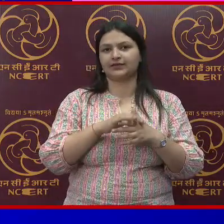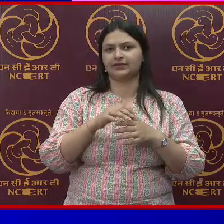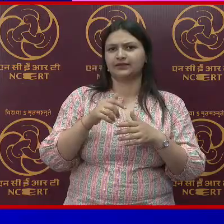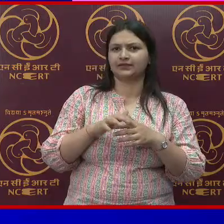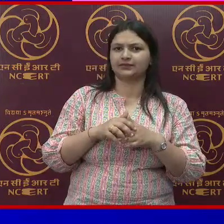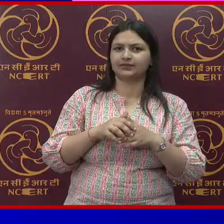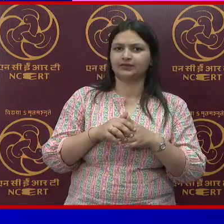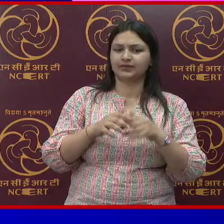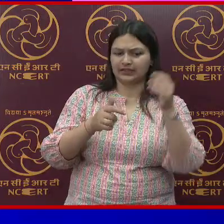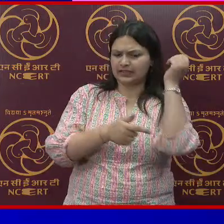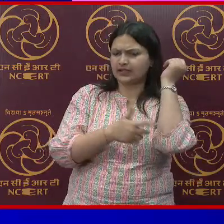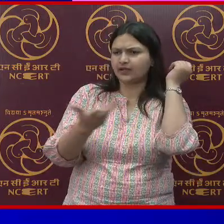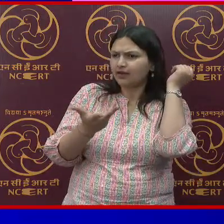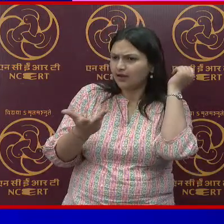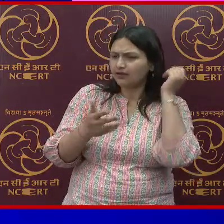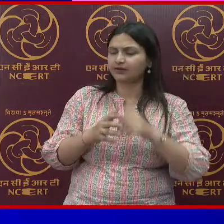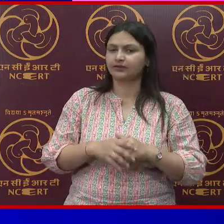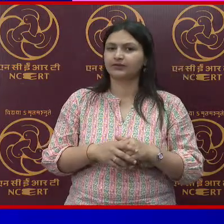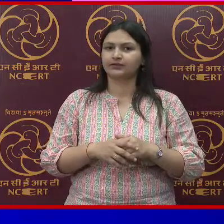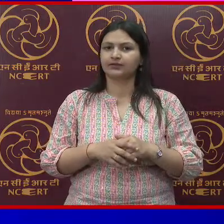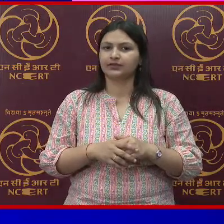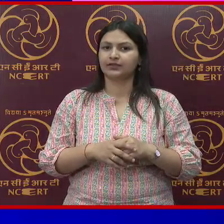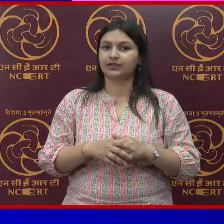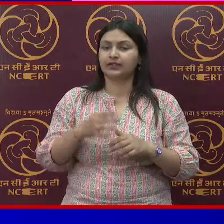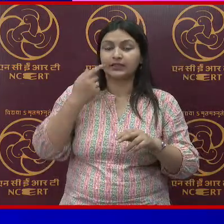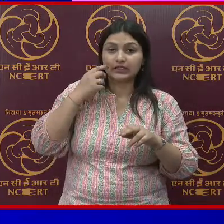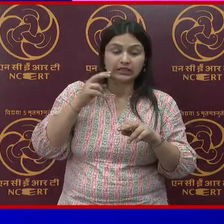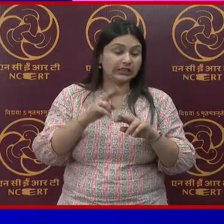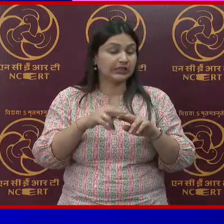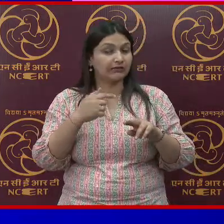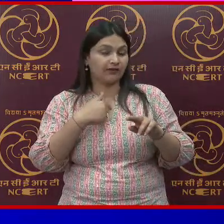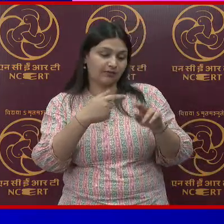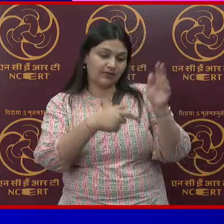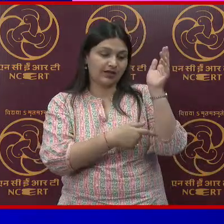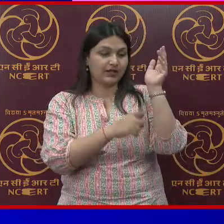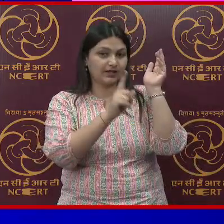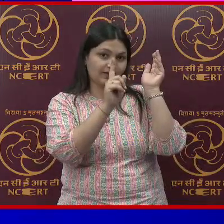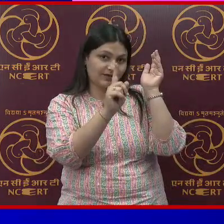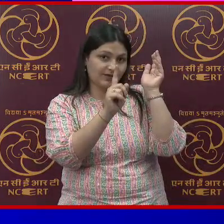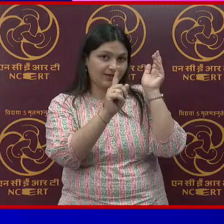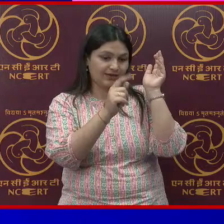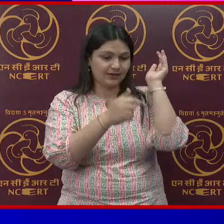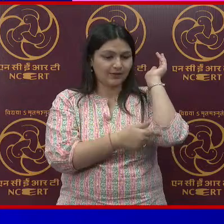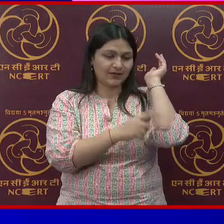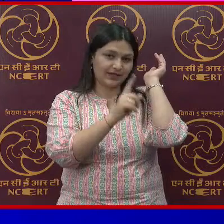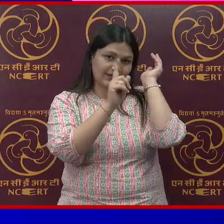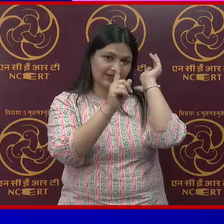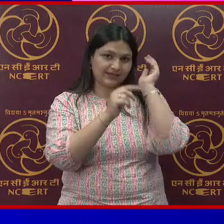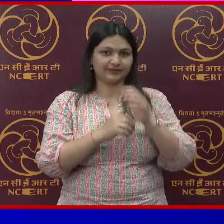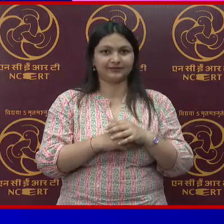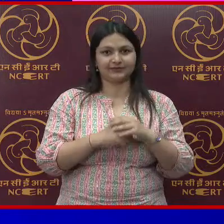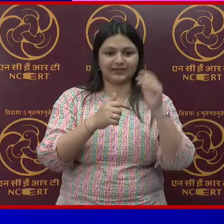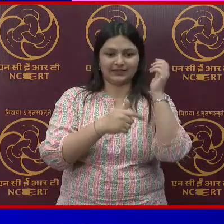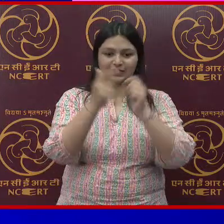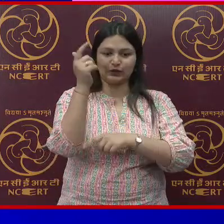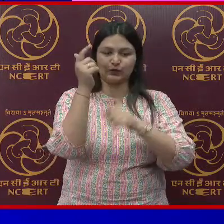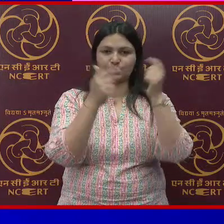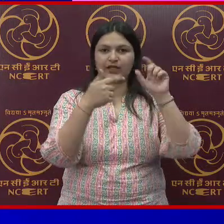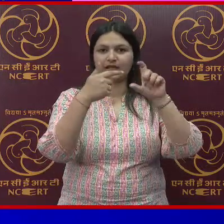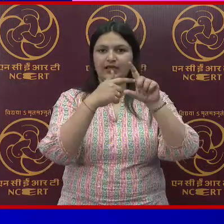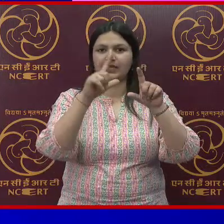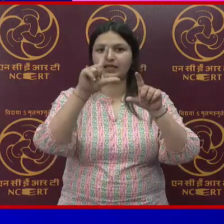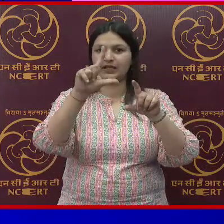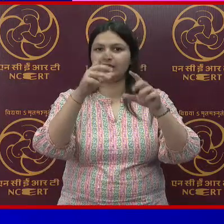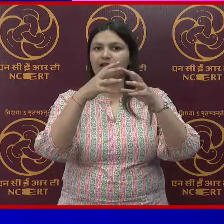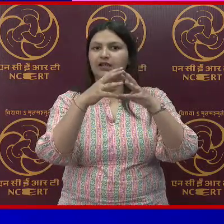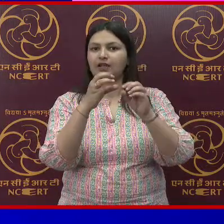this thing. Elbows. From If here we to are here? talking about one hand, then Yes, it is elbow. So these are my elbows. These are my